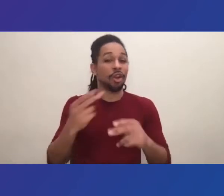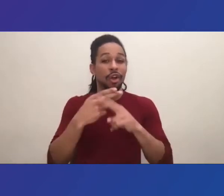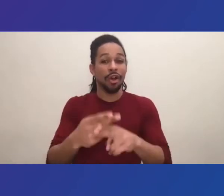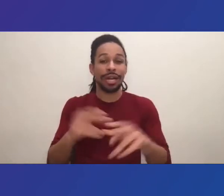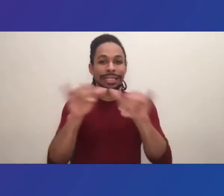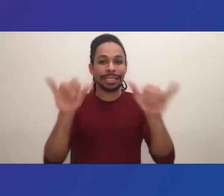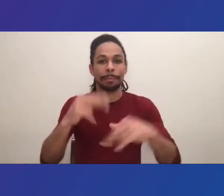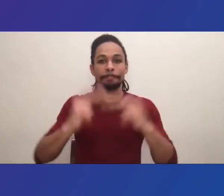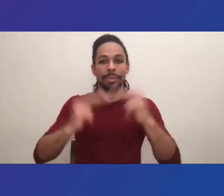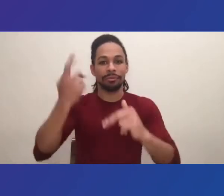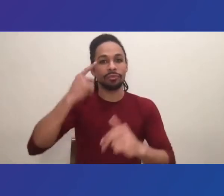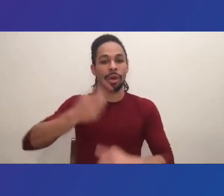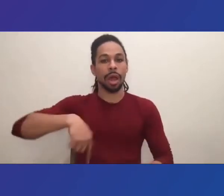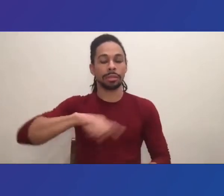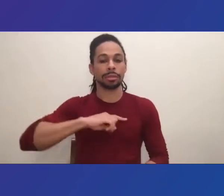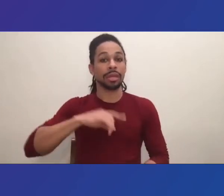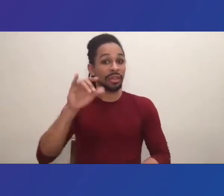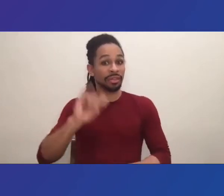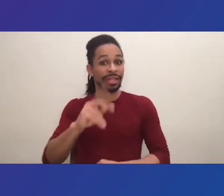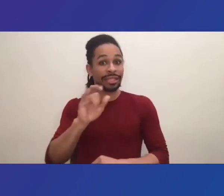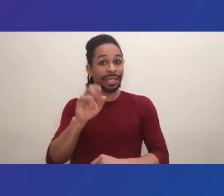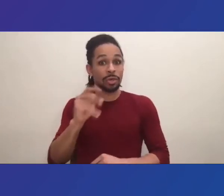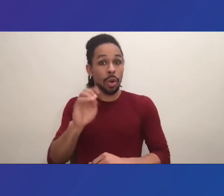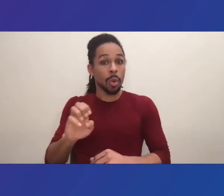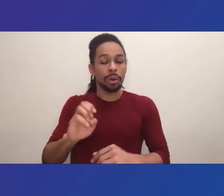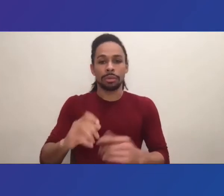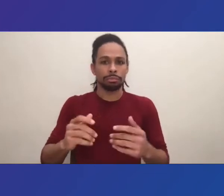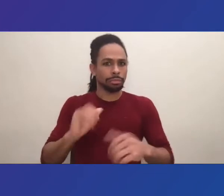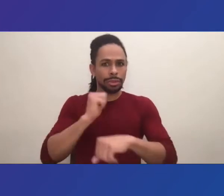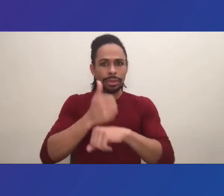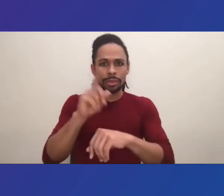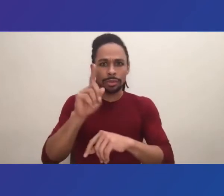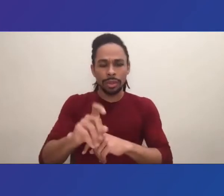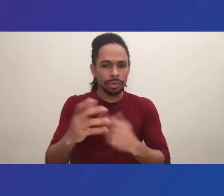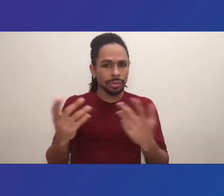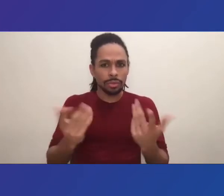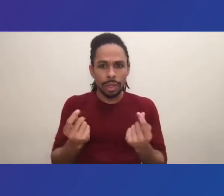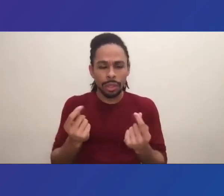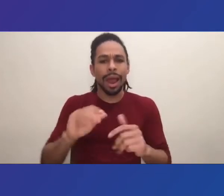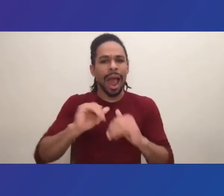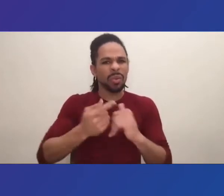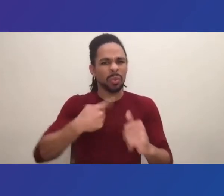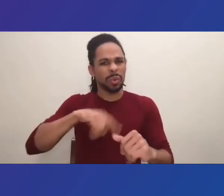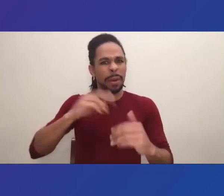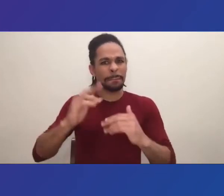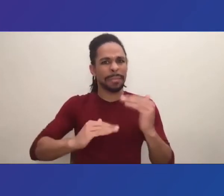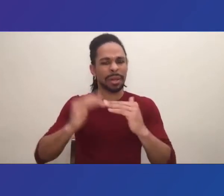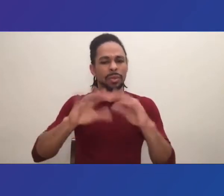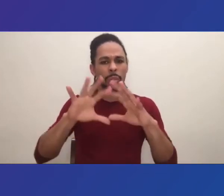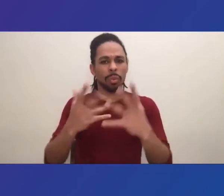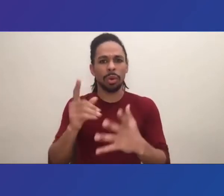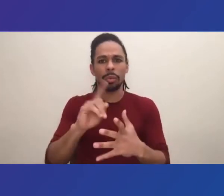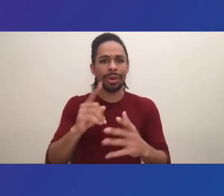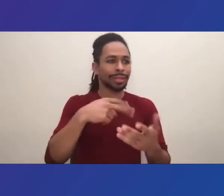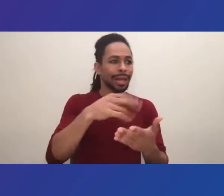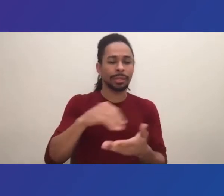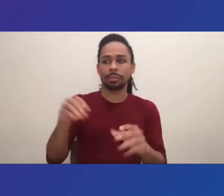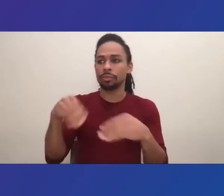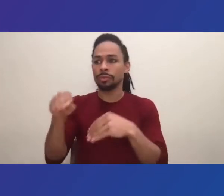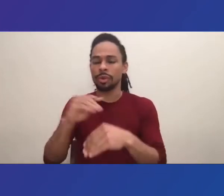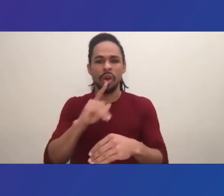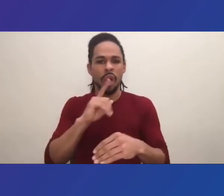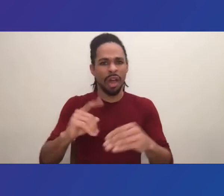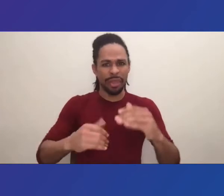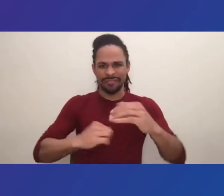This keynote poses the questions, how do we build a world where dance and movement are the building blocks and where